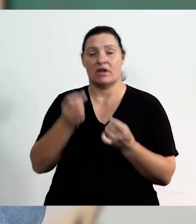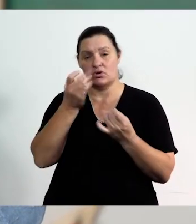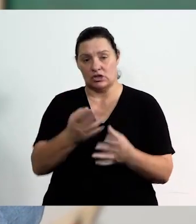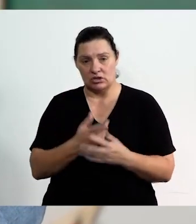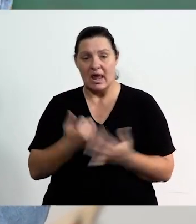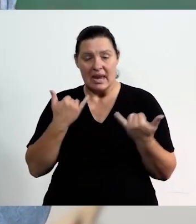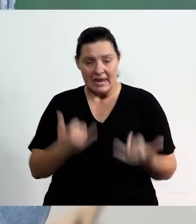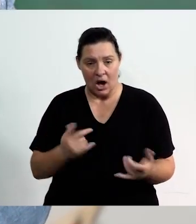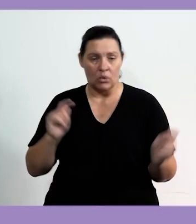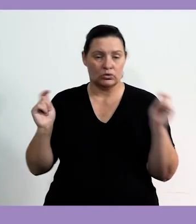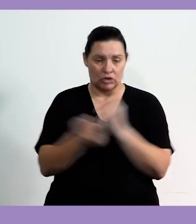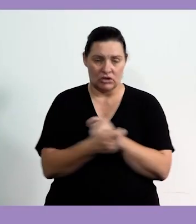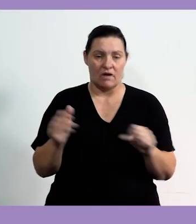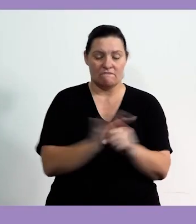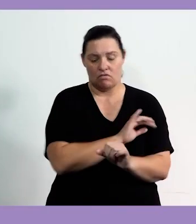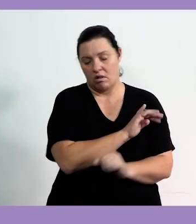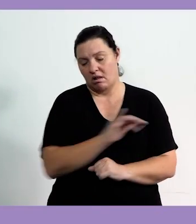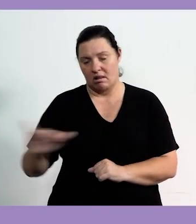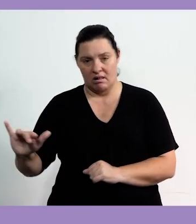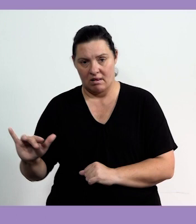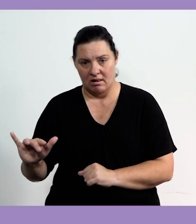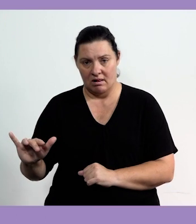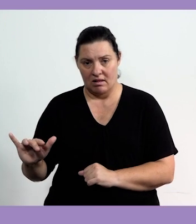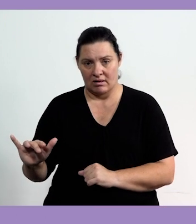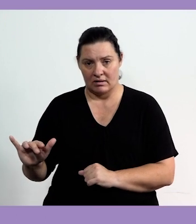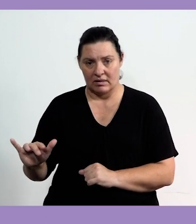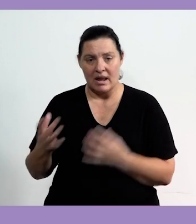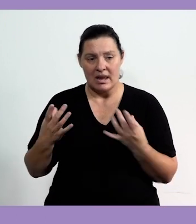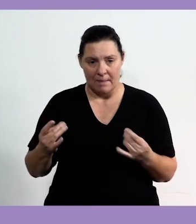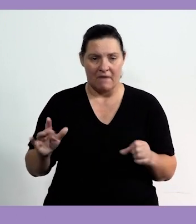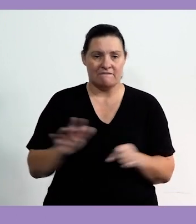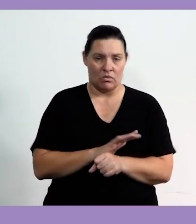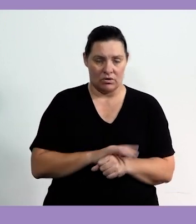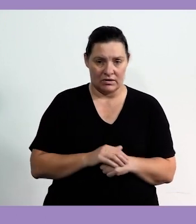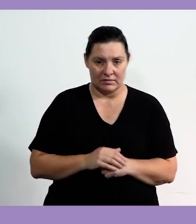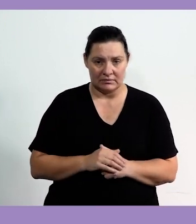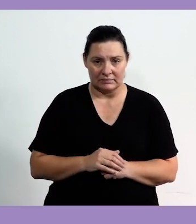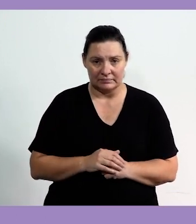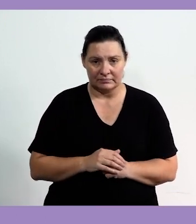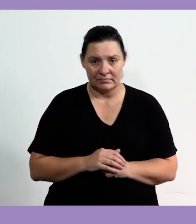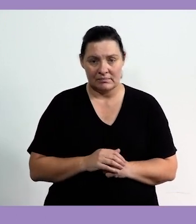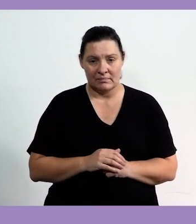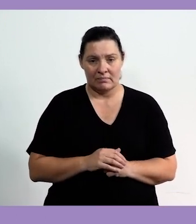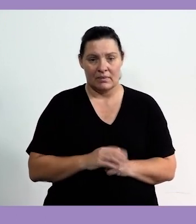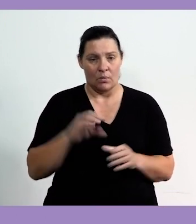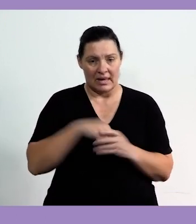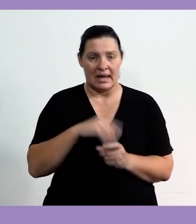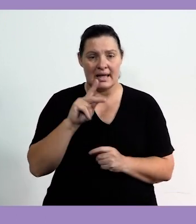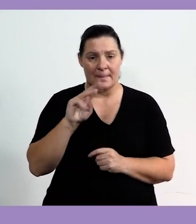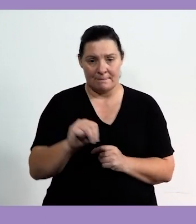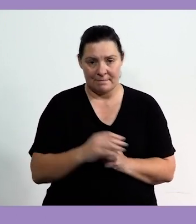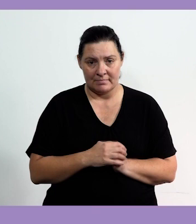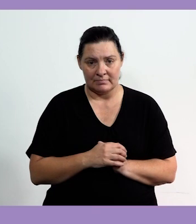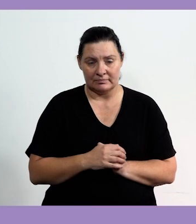number in scientific notation, and we need to write it out as the full number